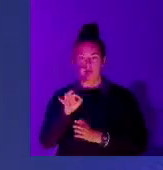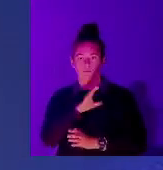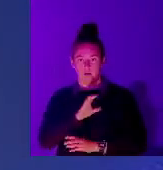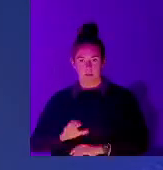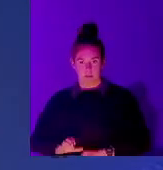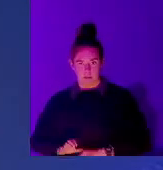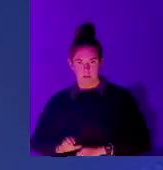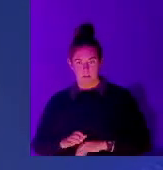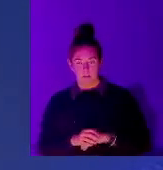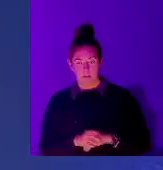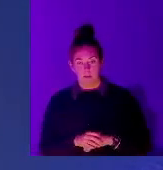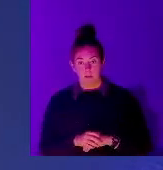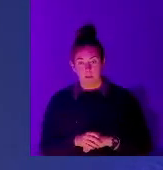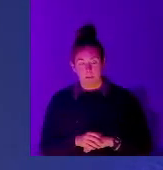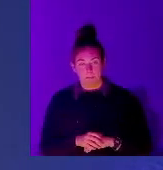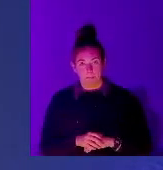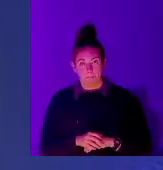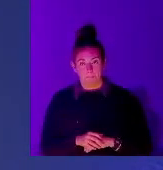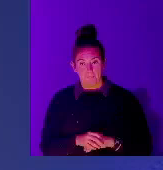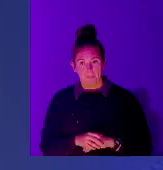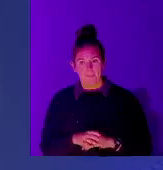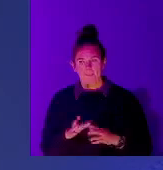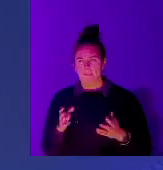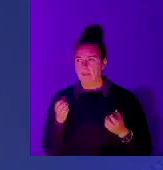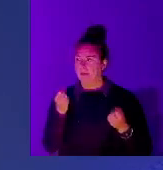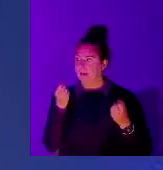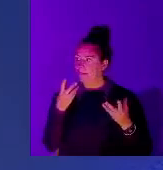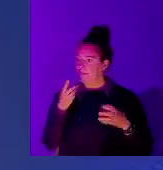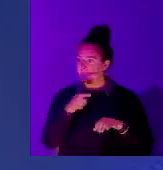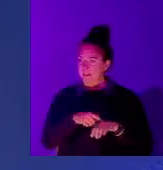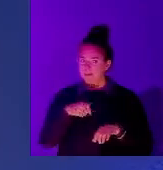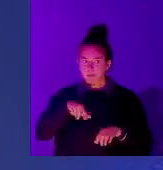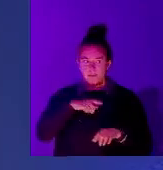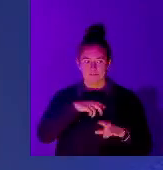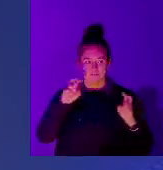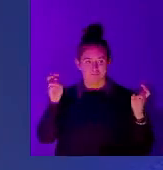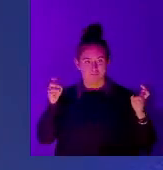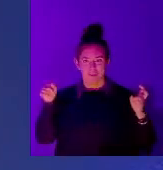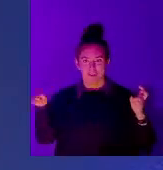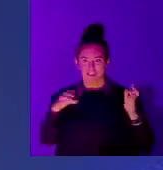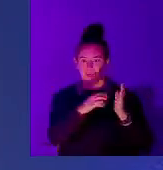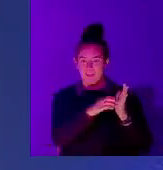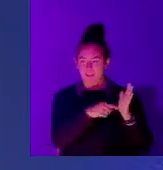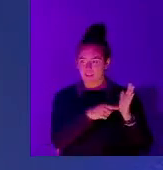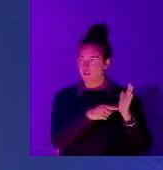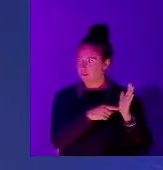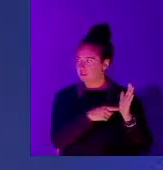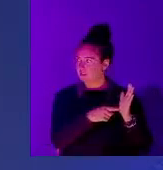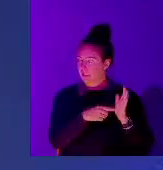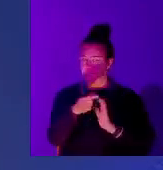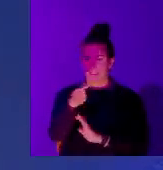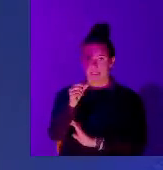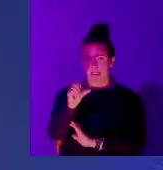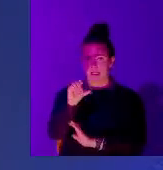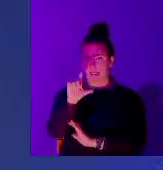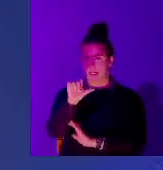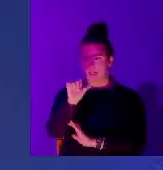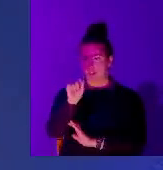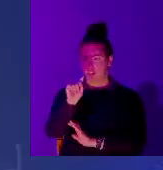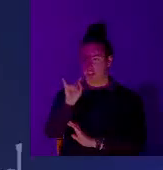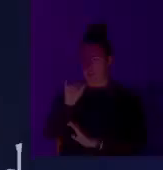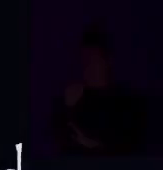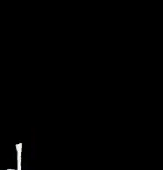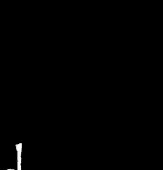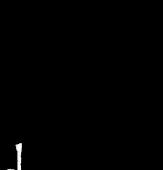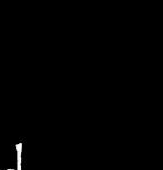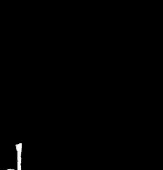And how many times have we quoted this passage in Galatians 5:17? The flesh